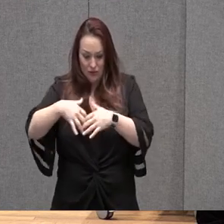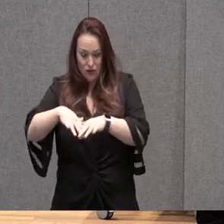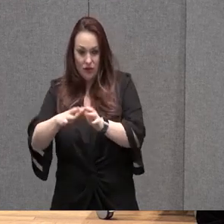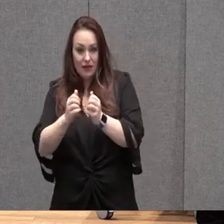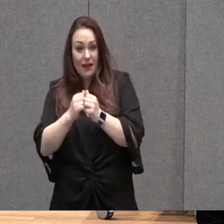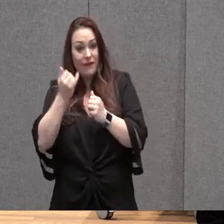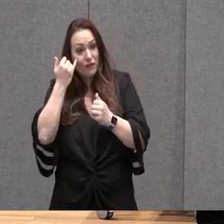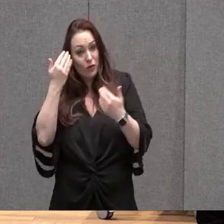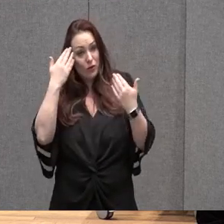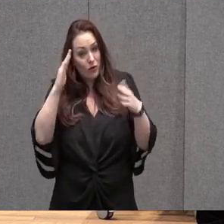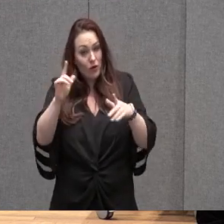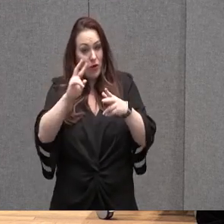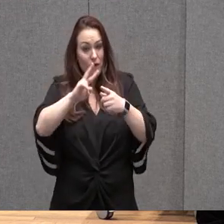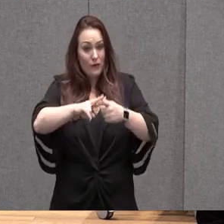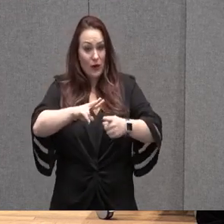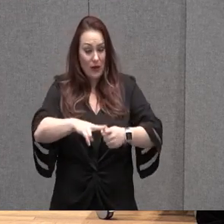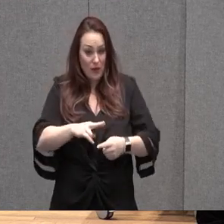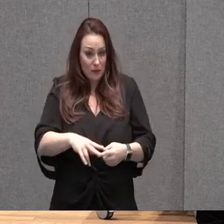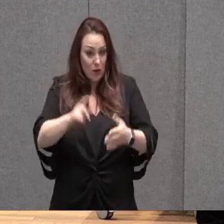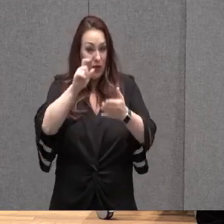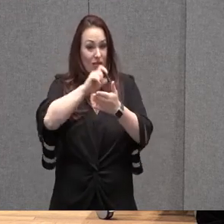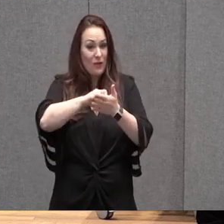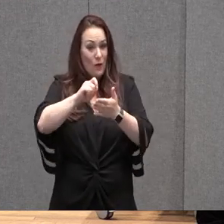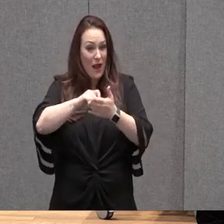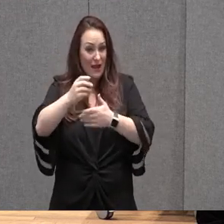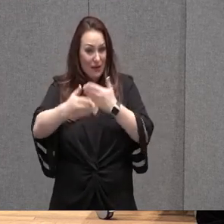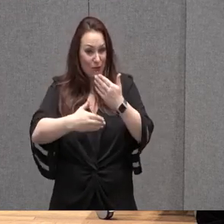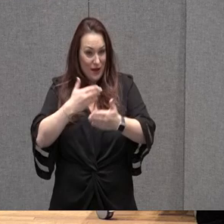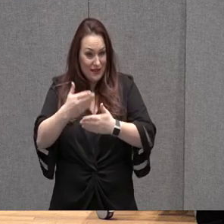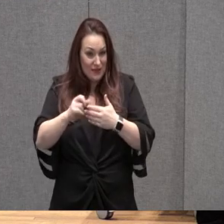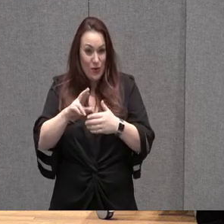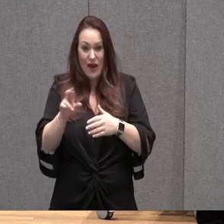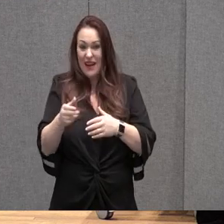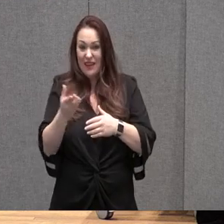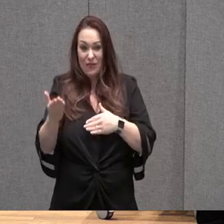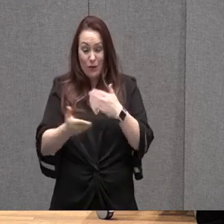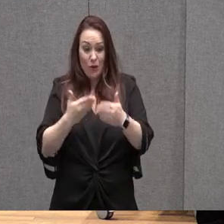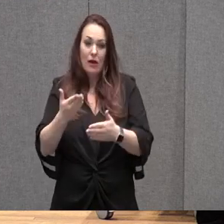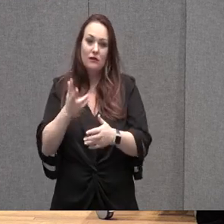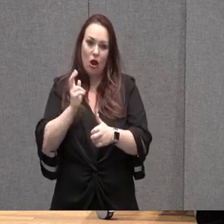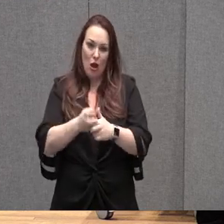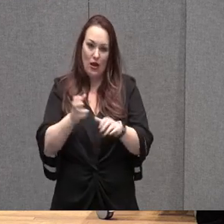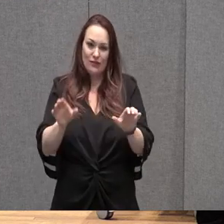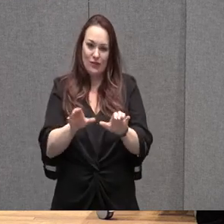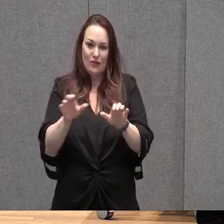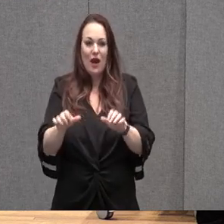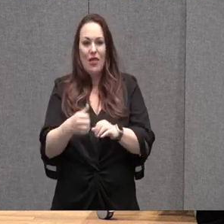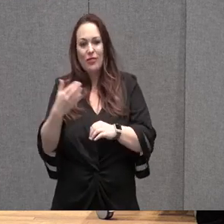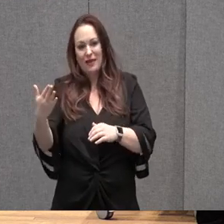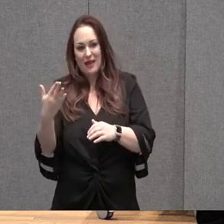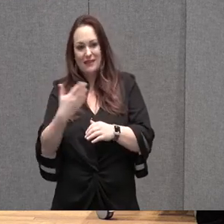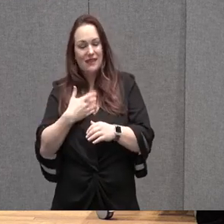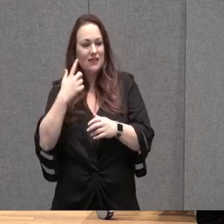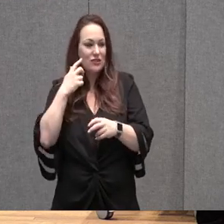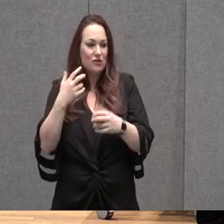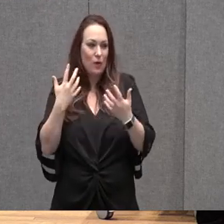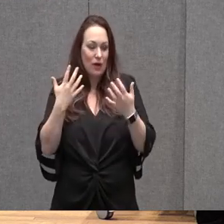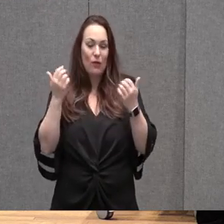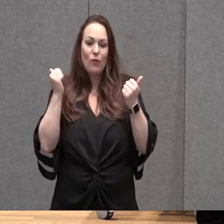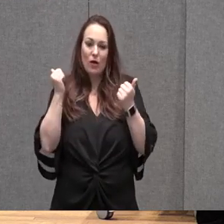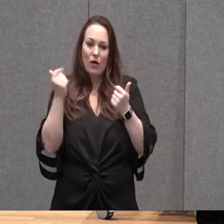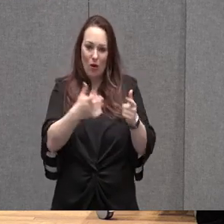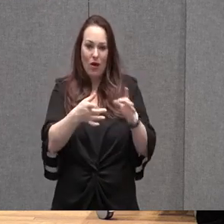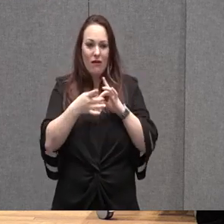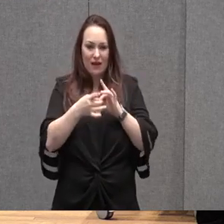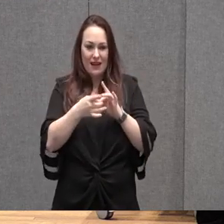know vocabulary or the writing process or any processes, it's hard to do other stuff. So that it all goes together. Right. Okay.